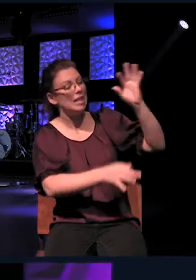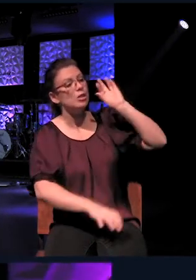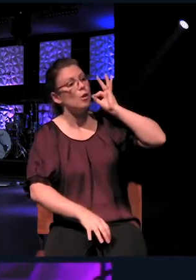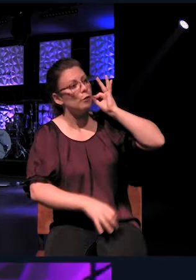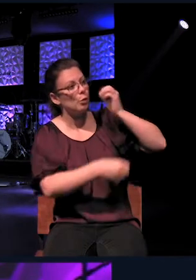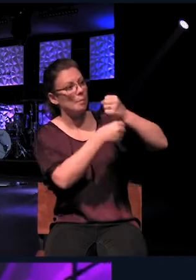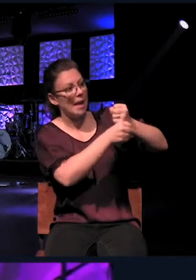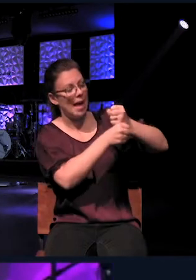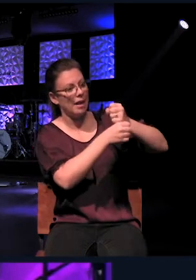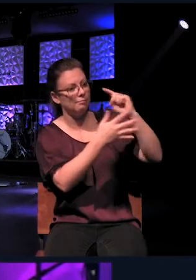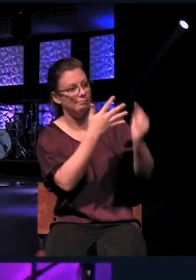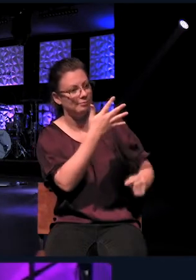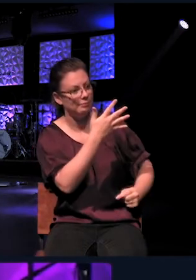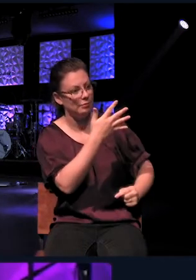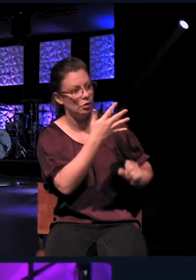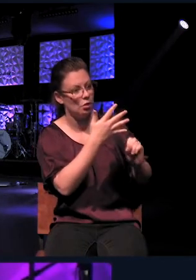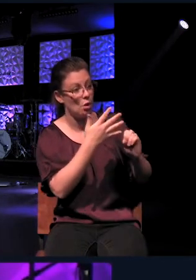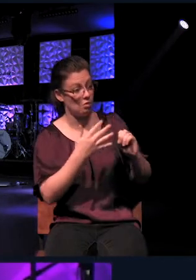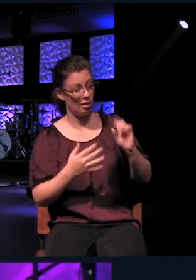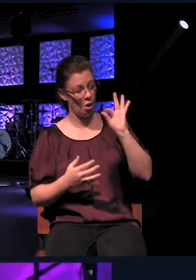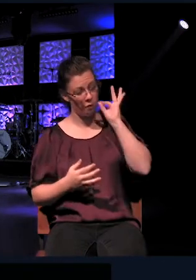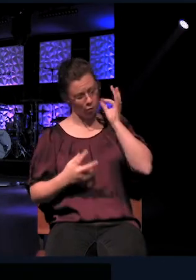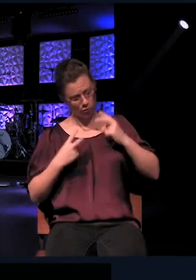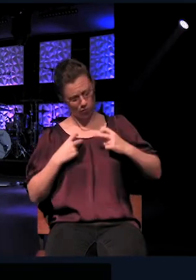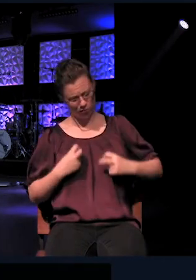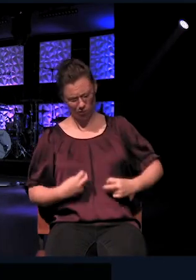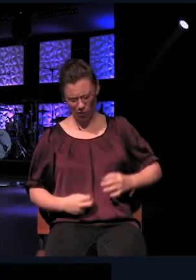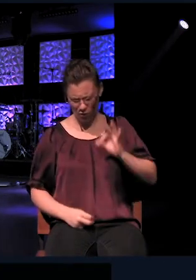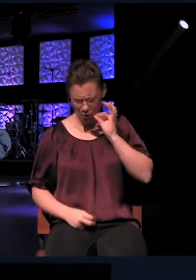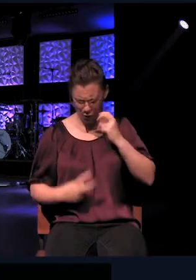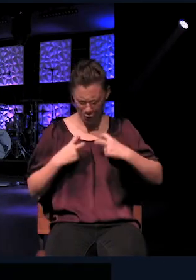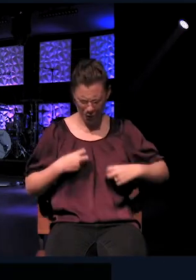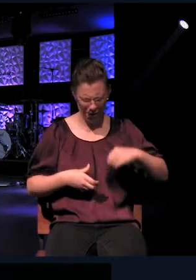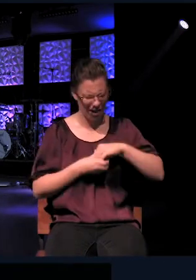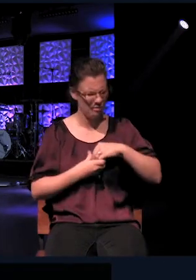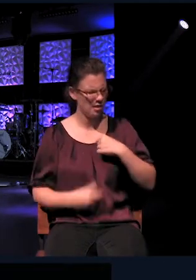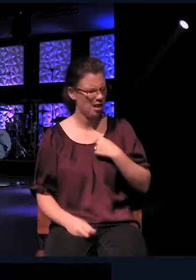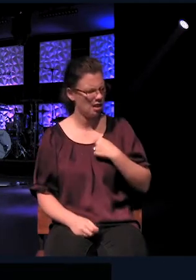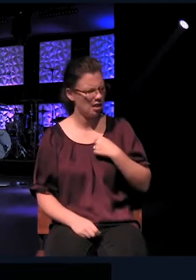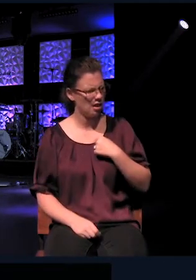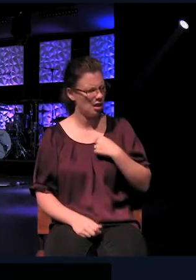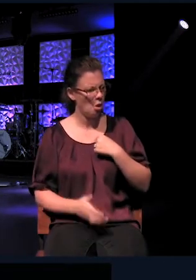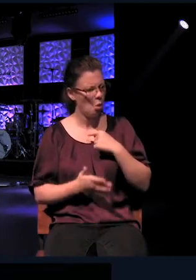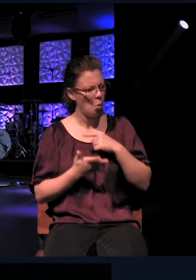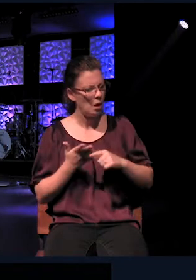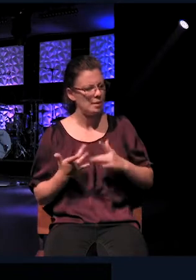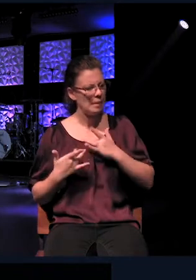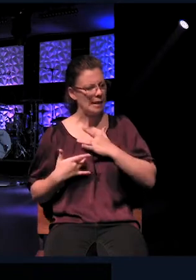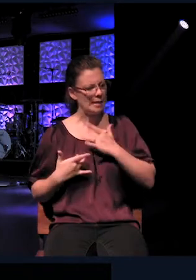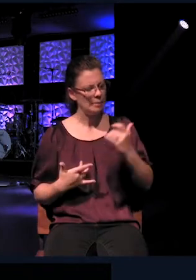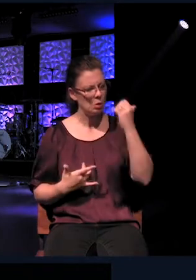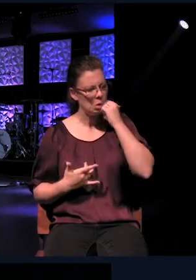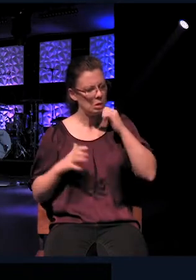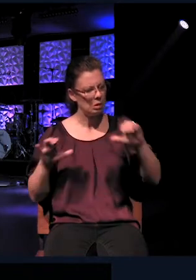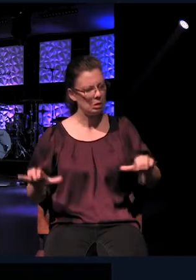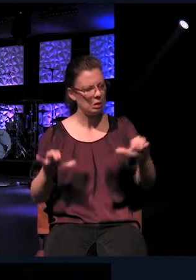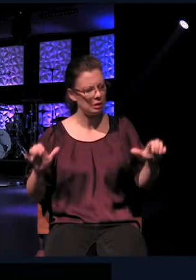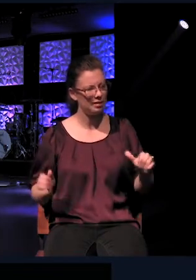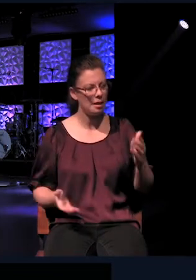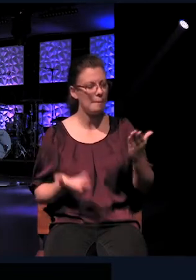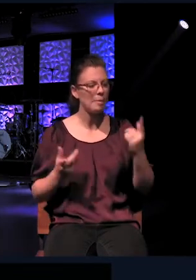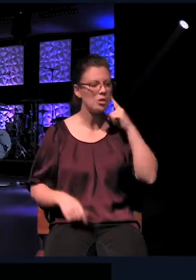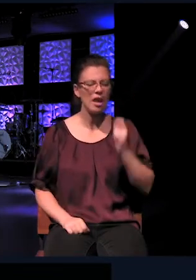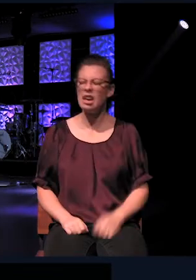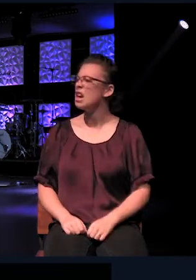What fruit do you see? What is your default? And I know what you're thinking. You're like, well, Shannon, we're